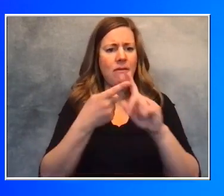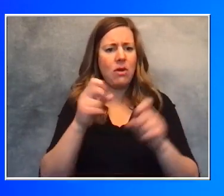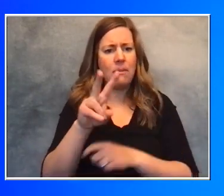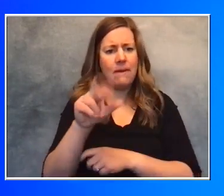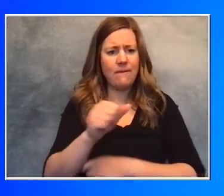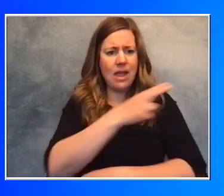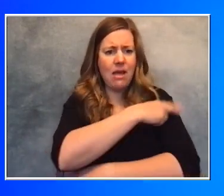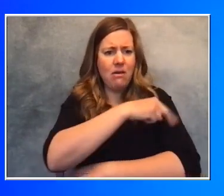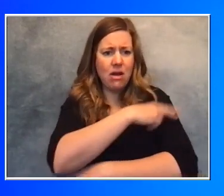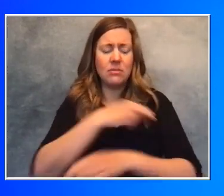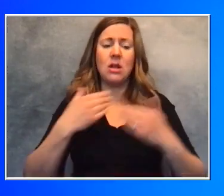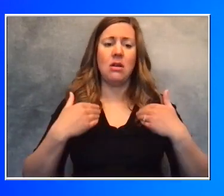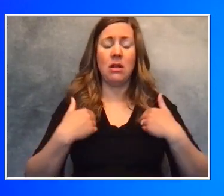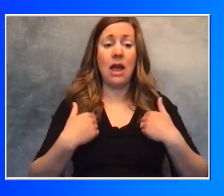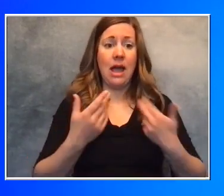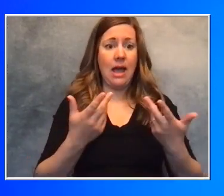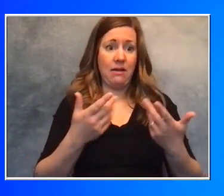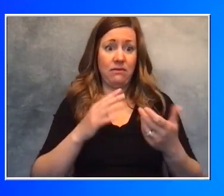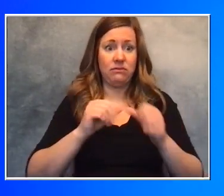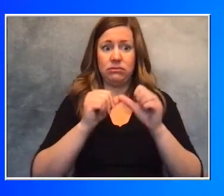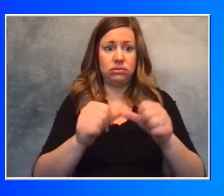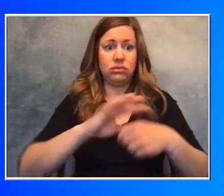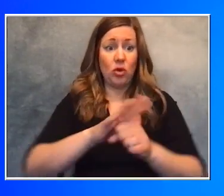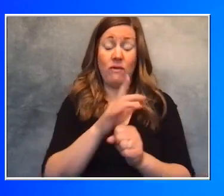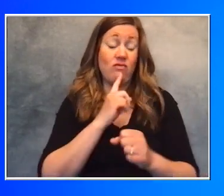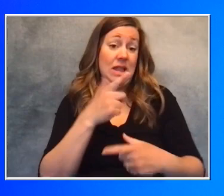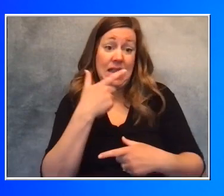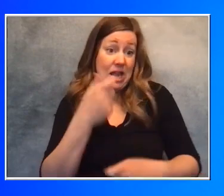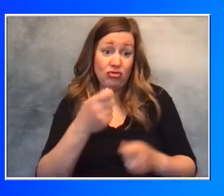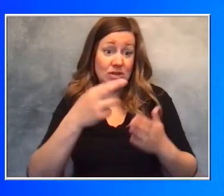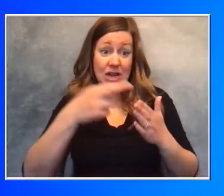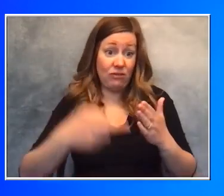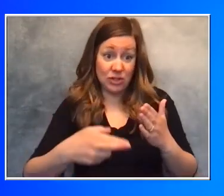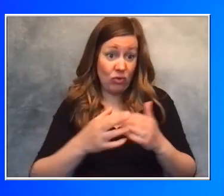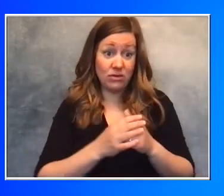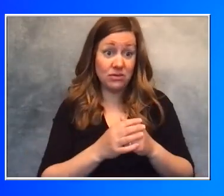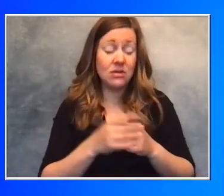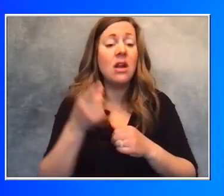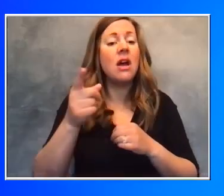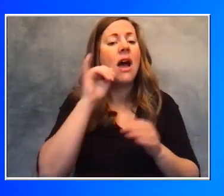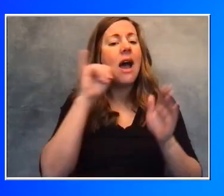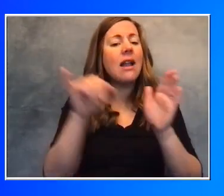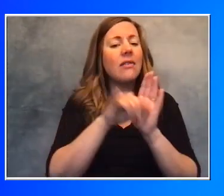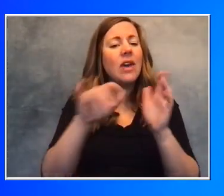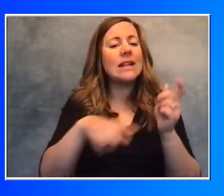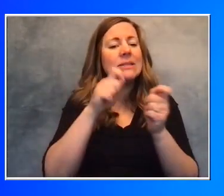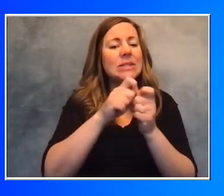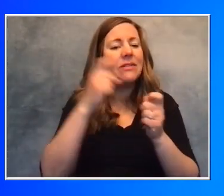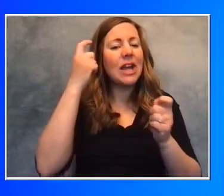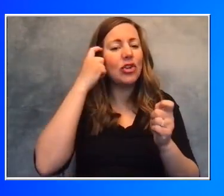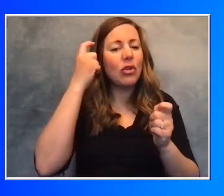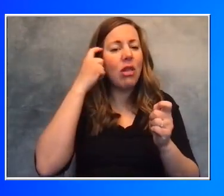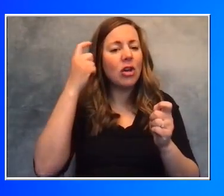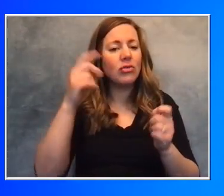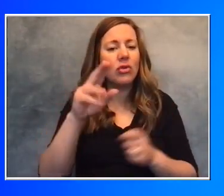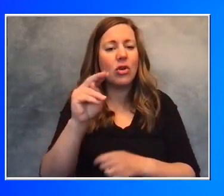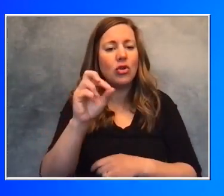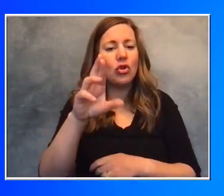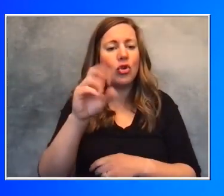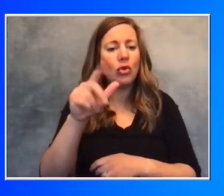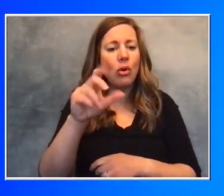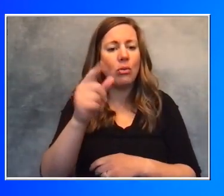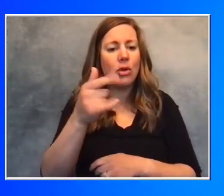interesting results. Actually, in the last month, they identified specific neurological symptoms that patients with long COVID might have,